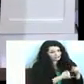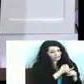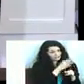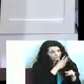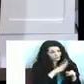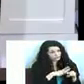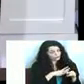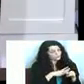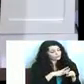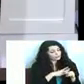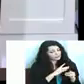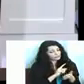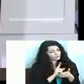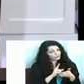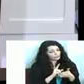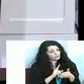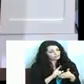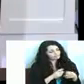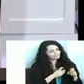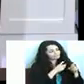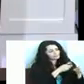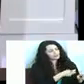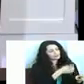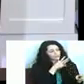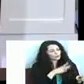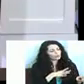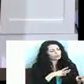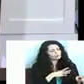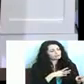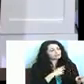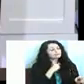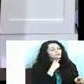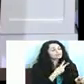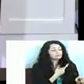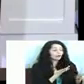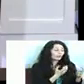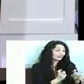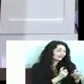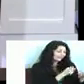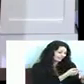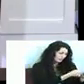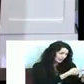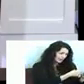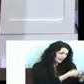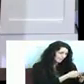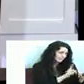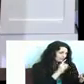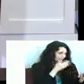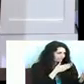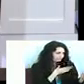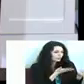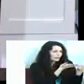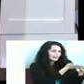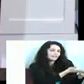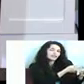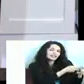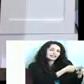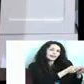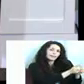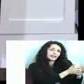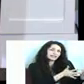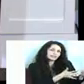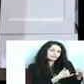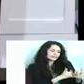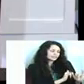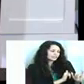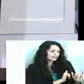can't give her a name, and I won't attempt to even give her a name. But we leave her nameless in identifying